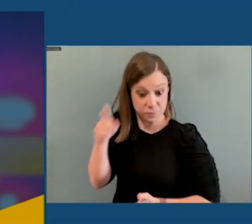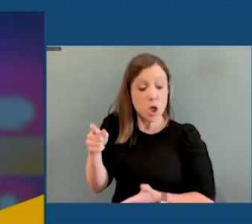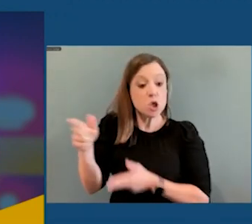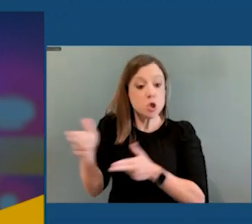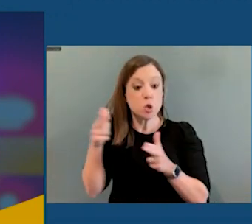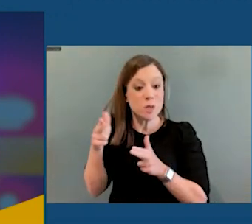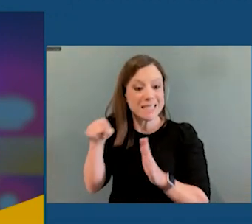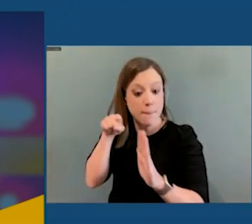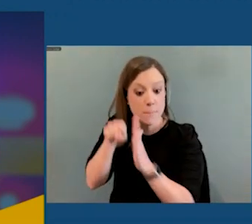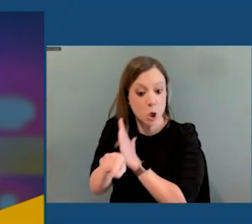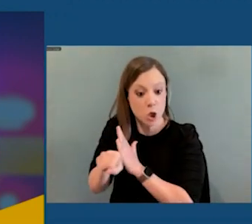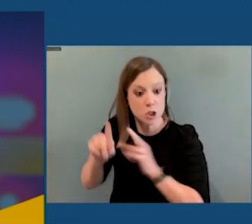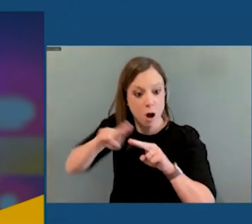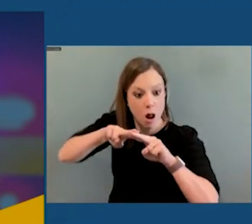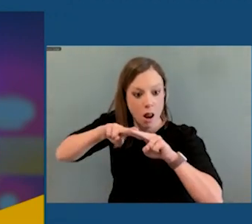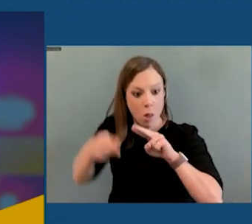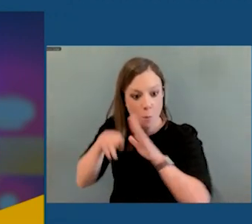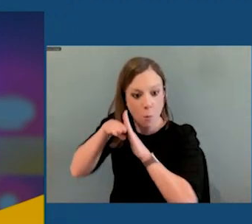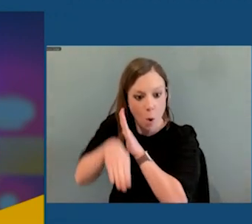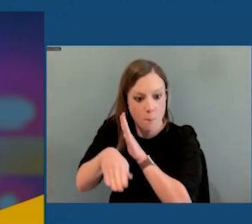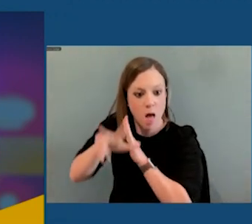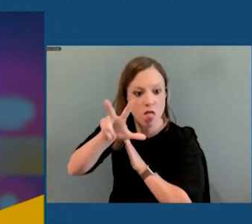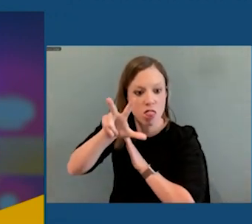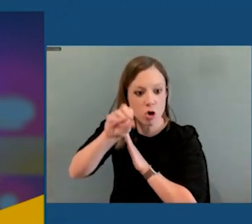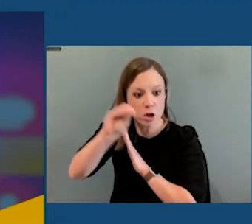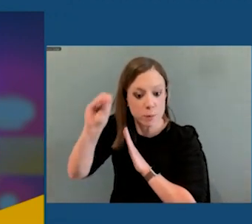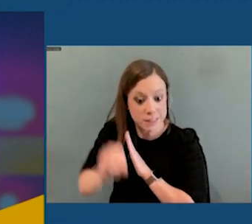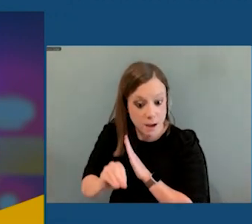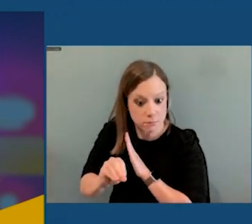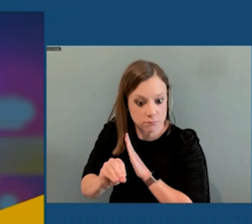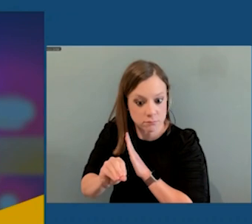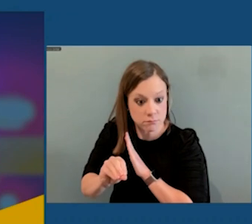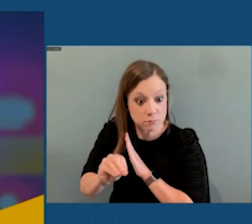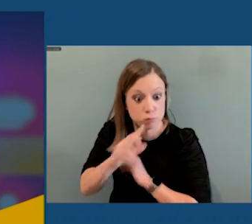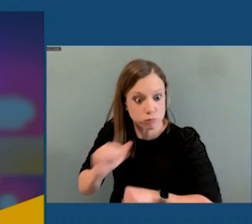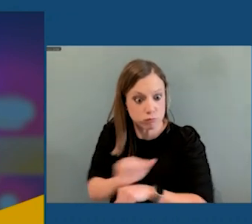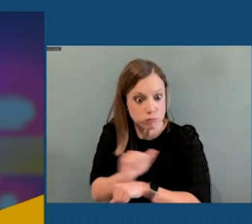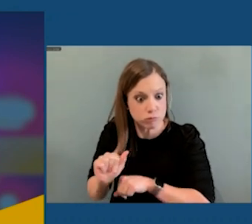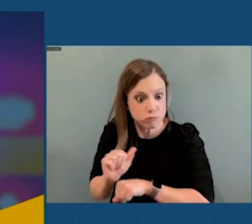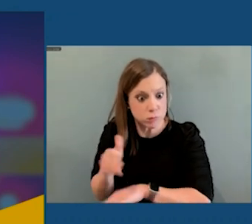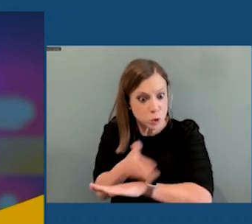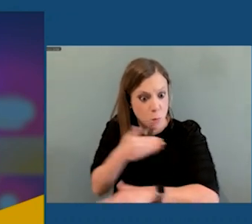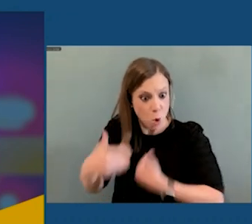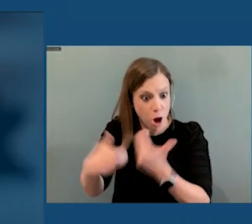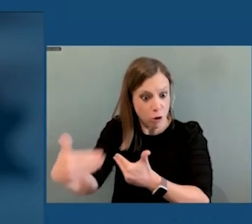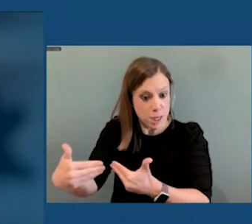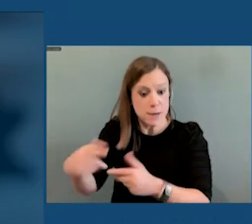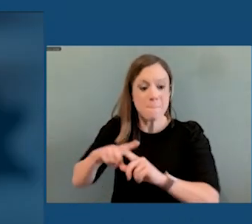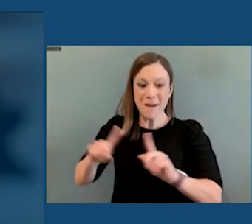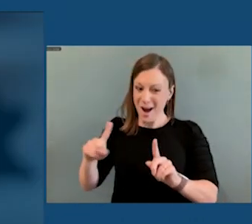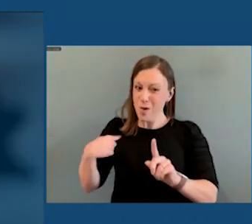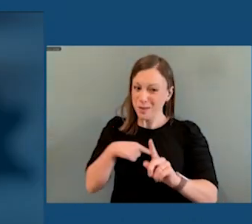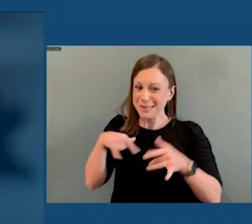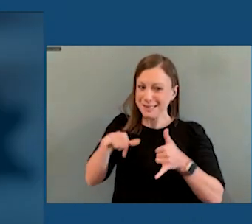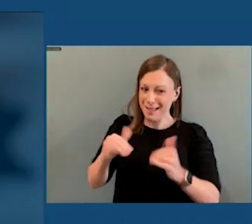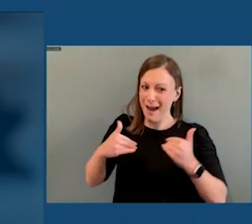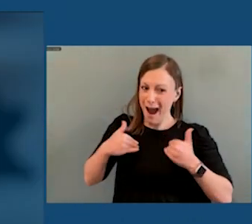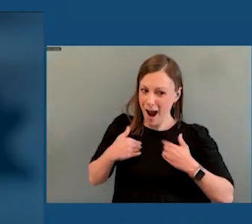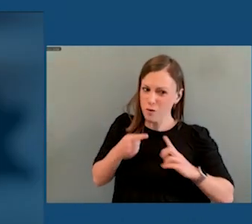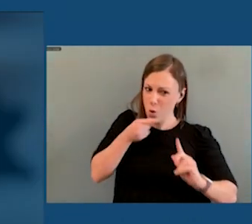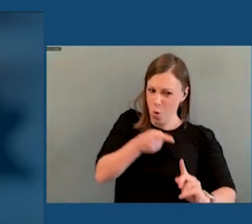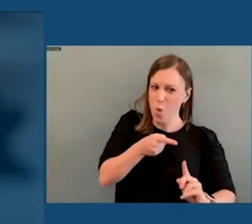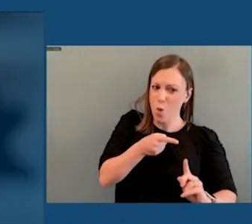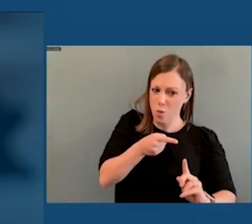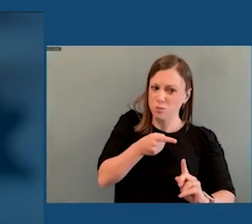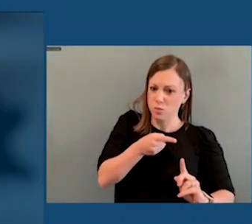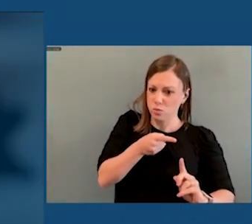And while we were able to make remarkable progress, there was still more to do. And that's why, once again, our budget